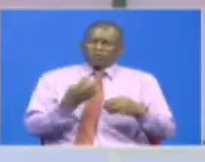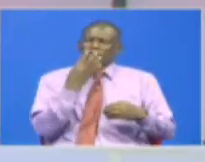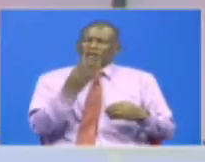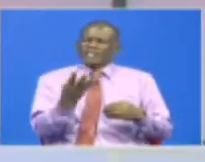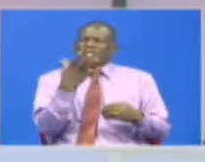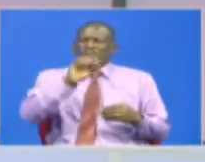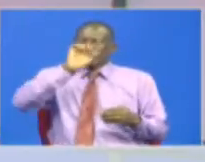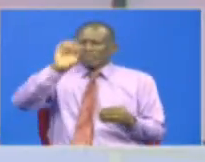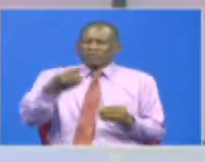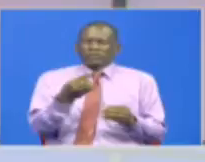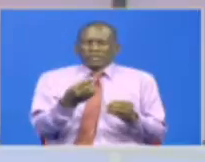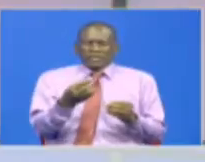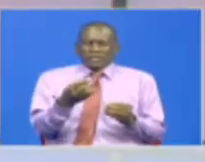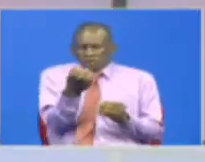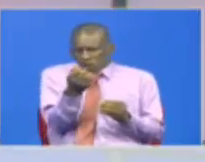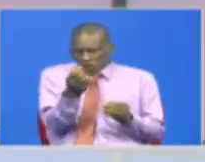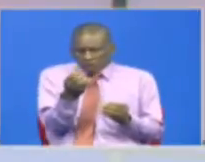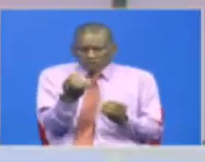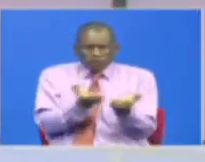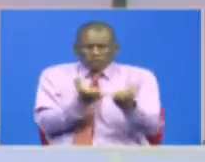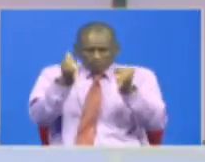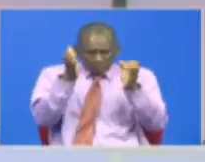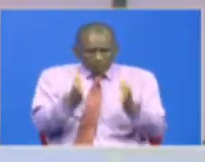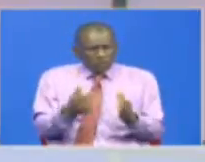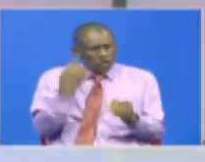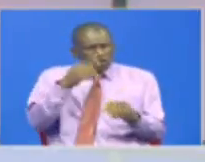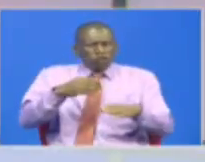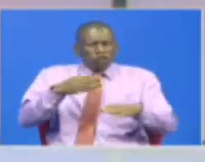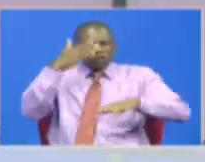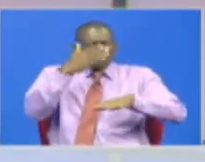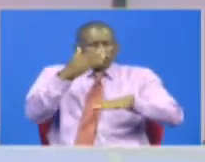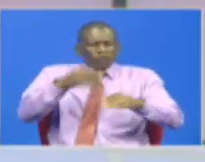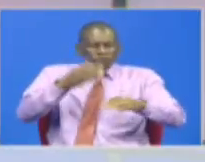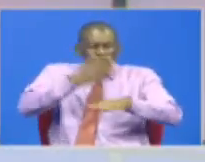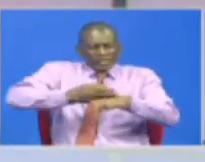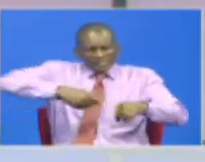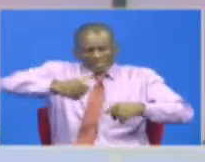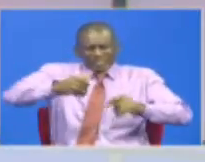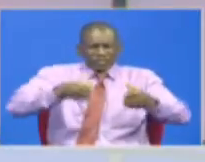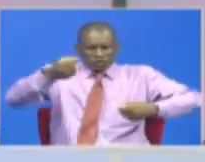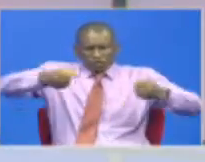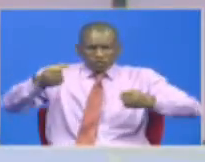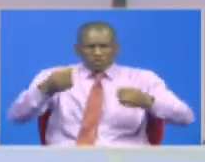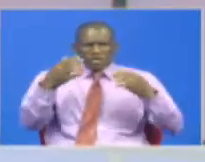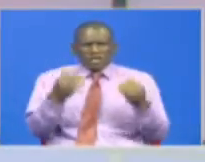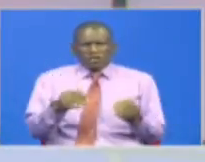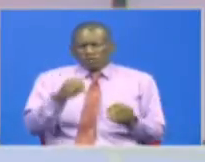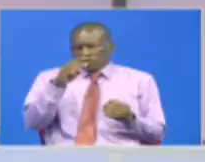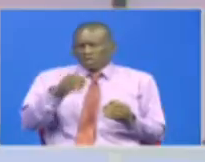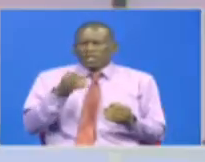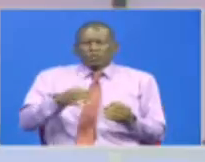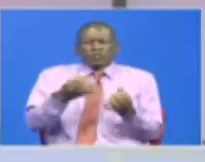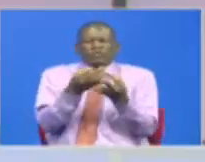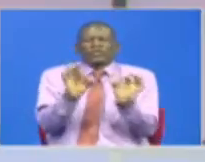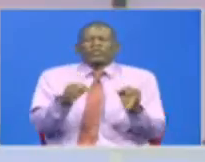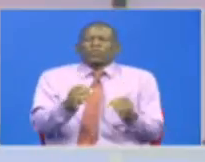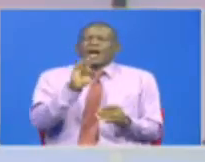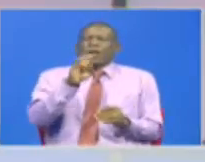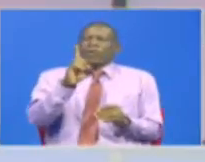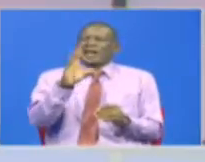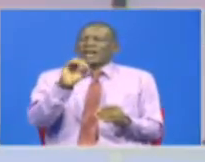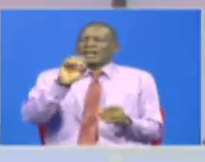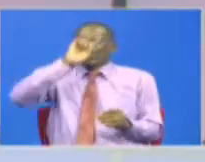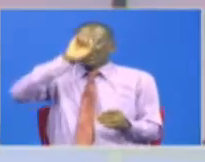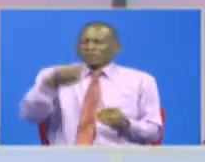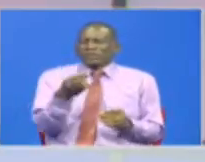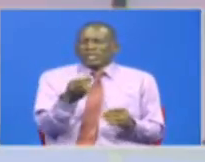an alleged fraudulent sale of a car. The court has released Barasa on a 100,000 shillings bail ahead of the mention later